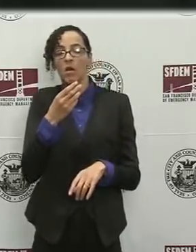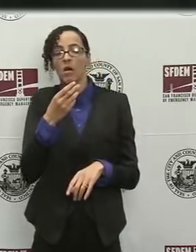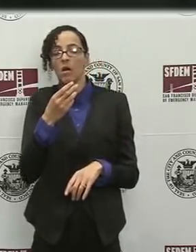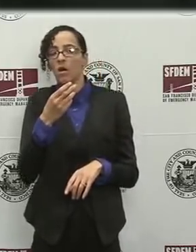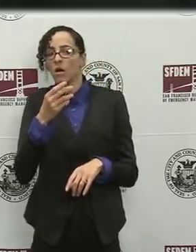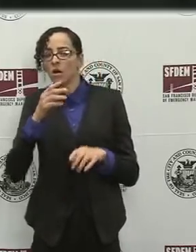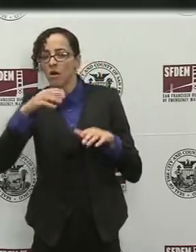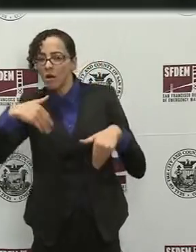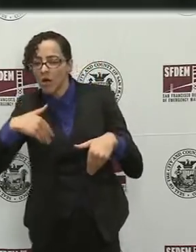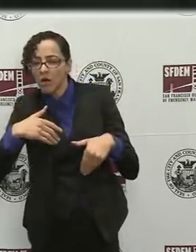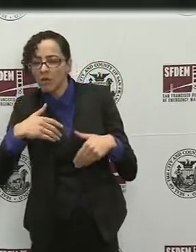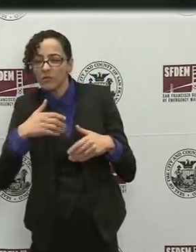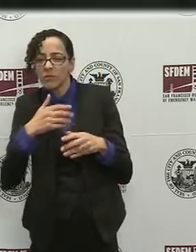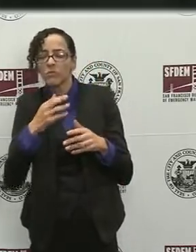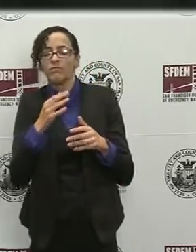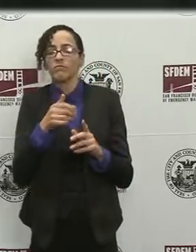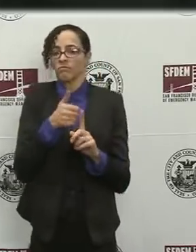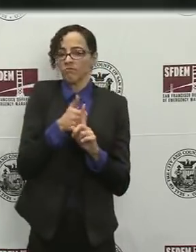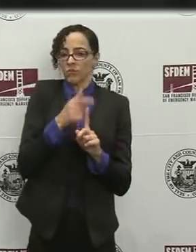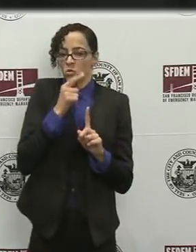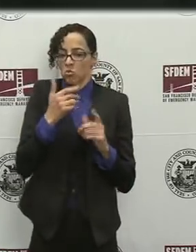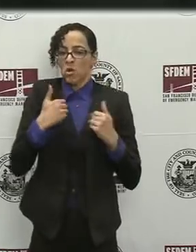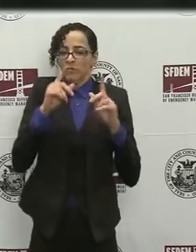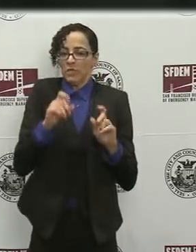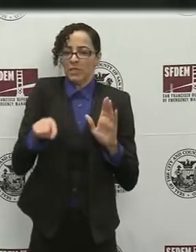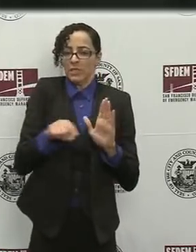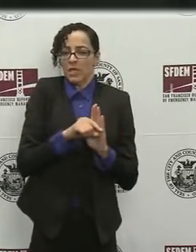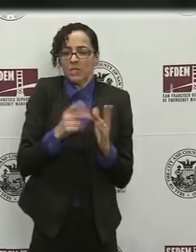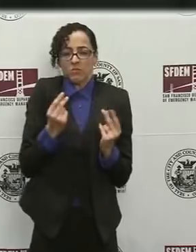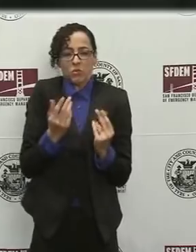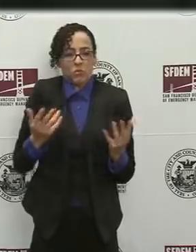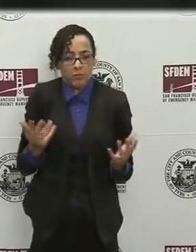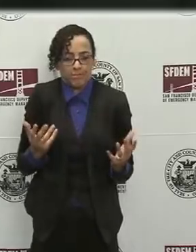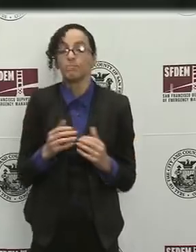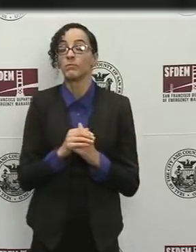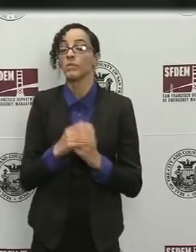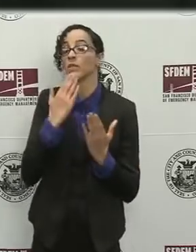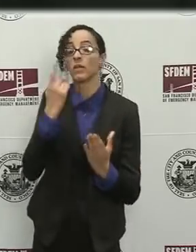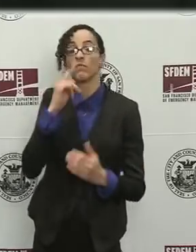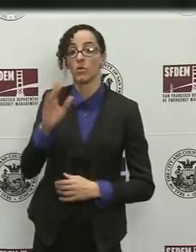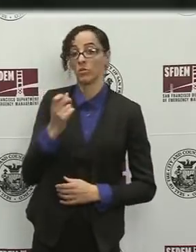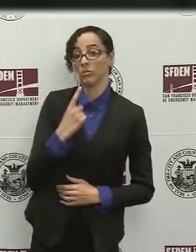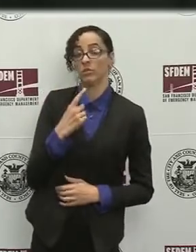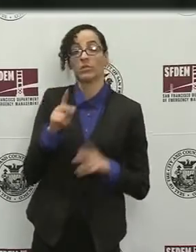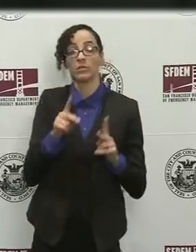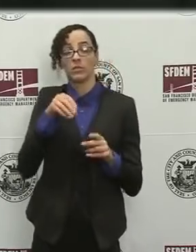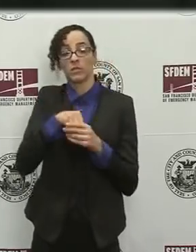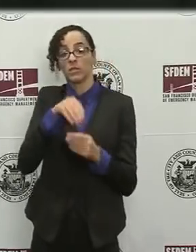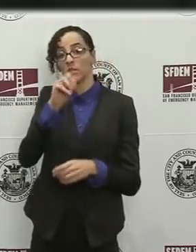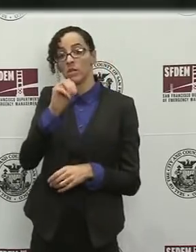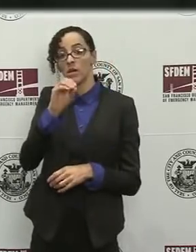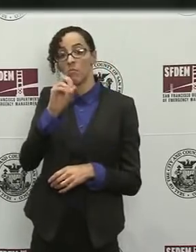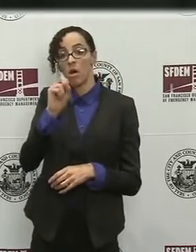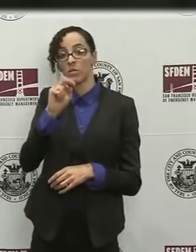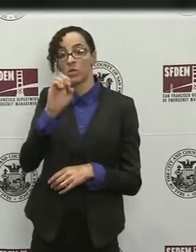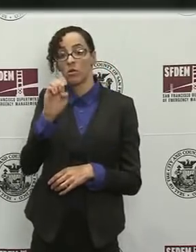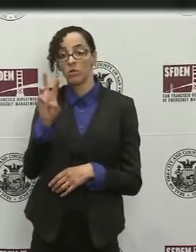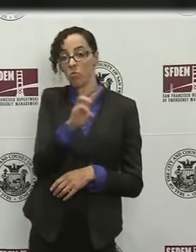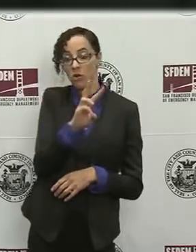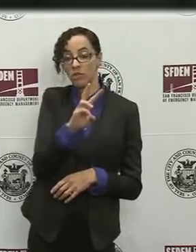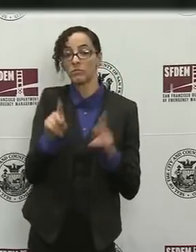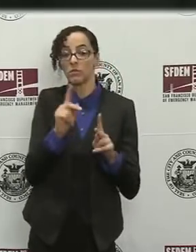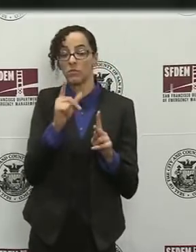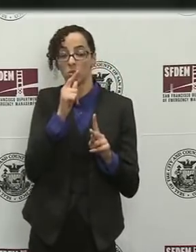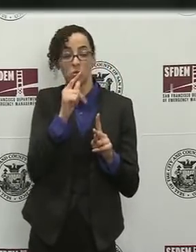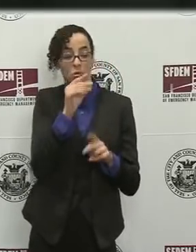Thank you for that question, I understand now. Those who are currently at Moscone West who moved there as part of early shelter thinning, as opposed